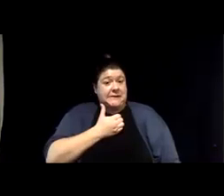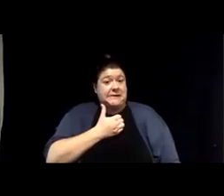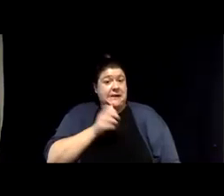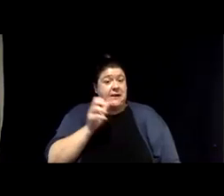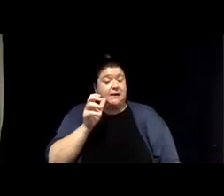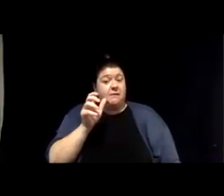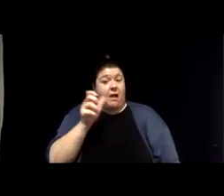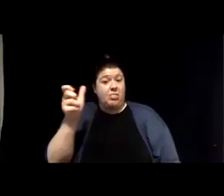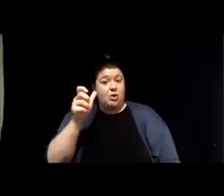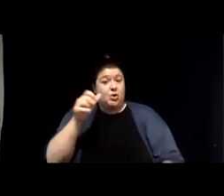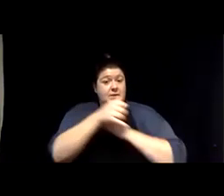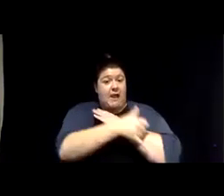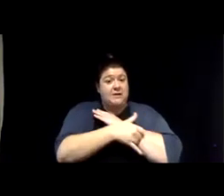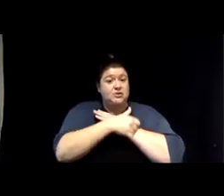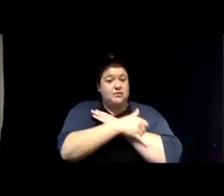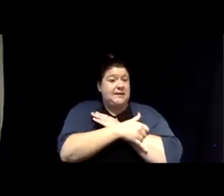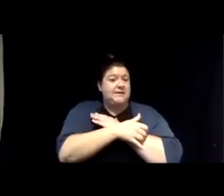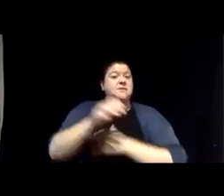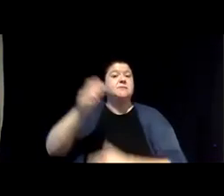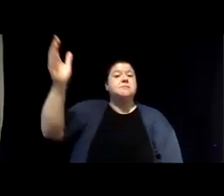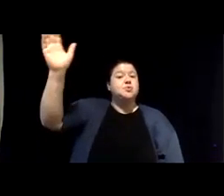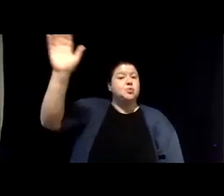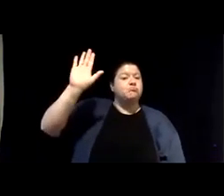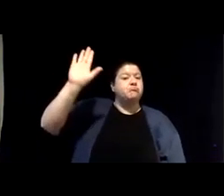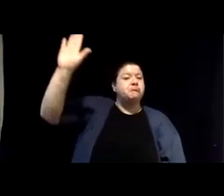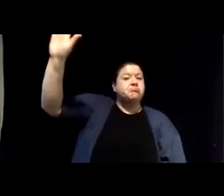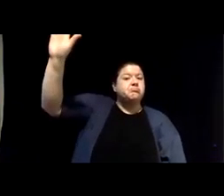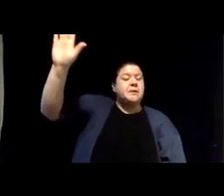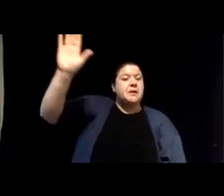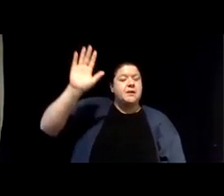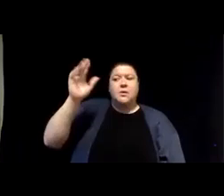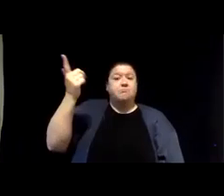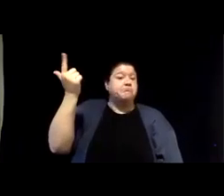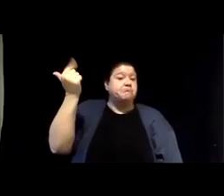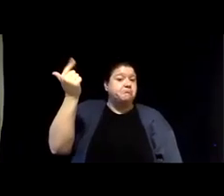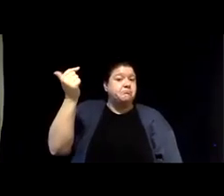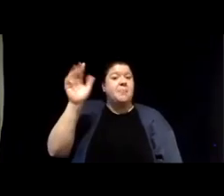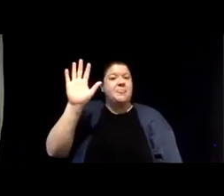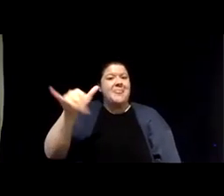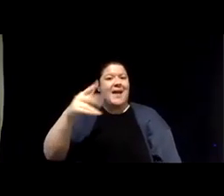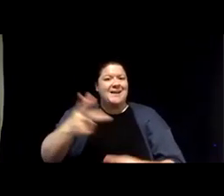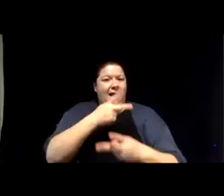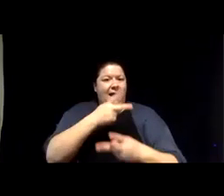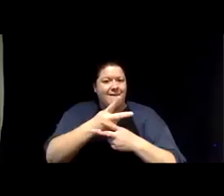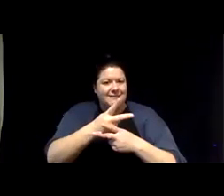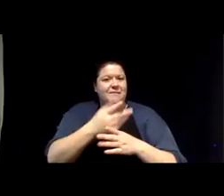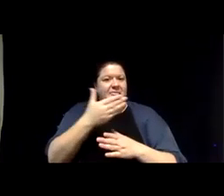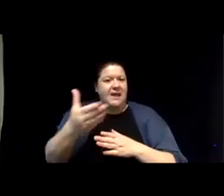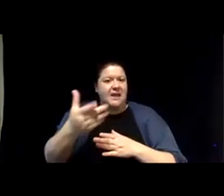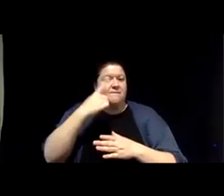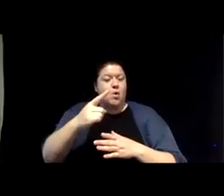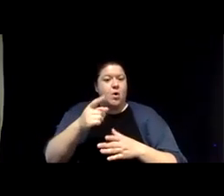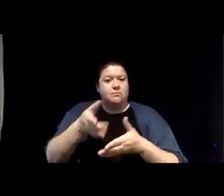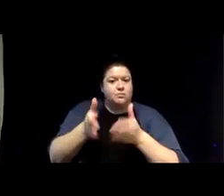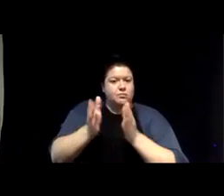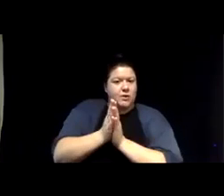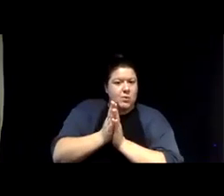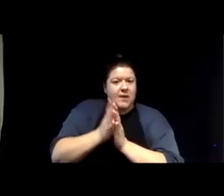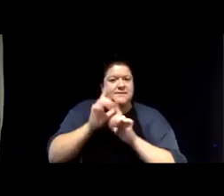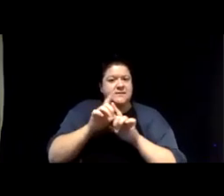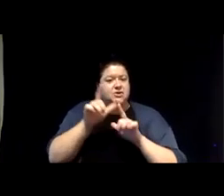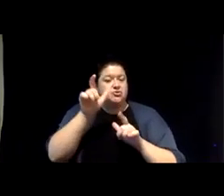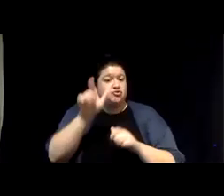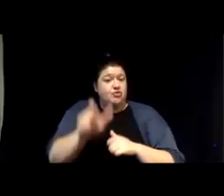ask for the check. And that way it's not so common here in the United States. So it's actually influenced by culture as